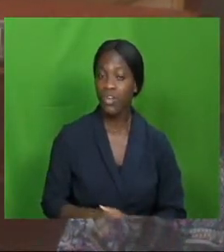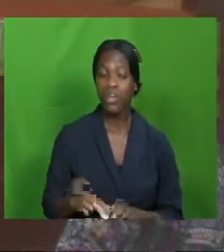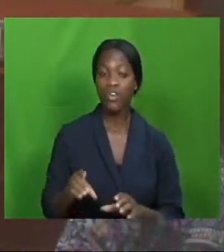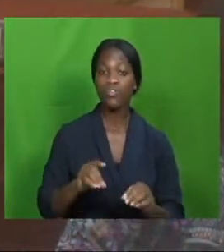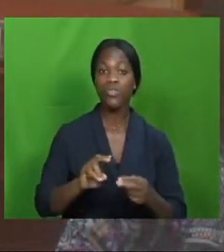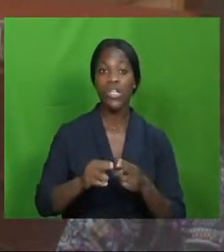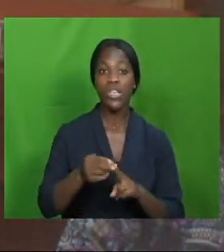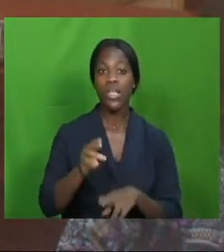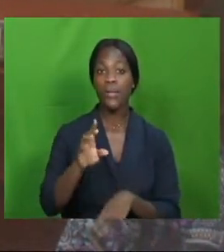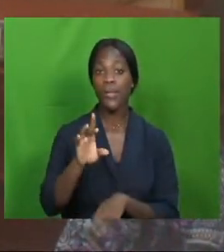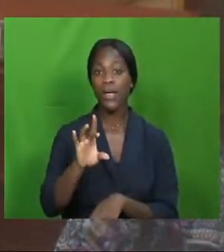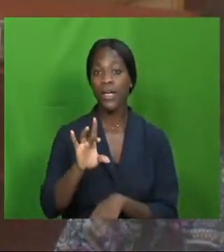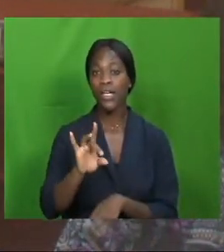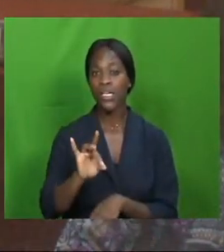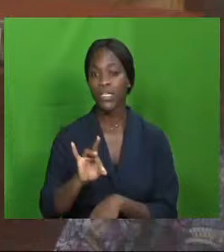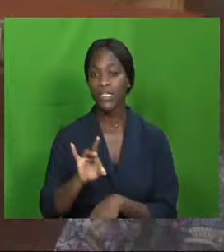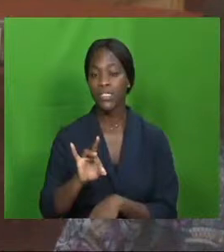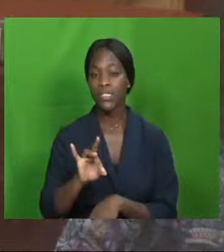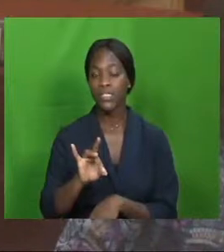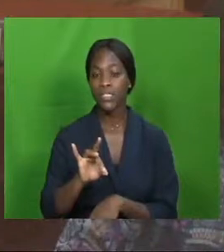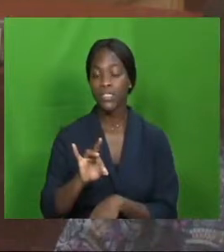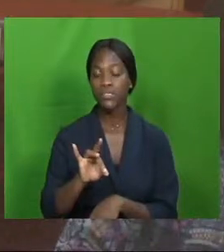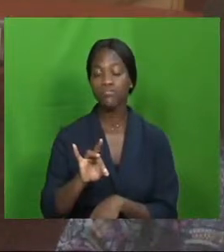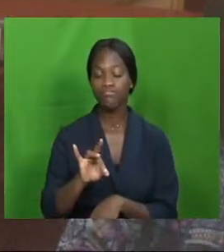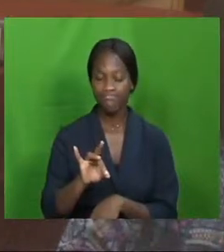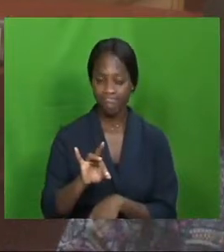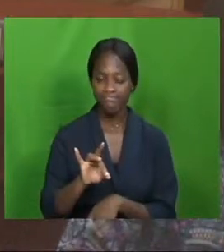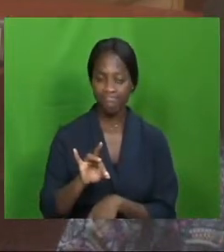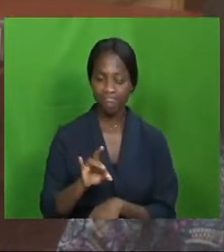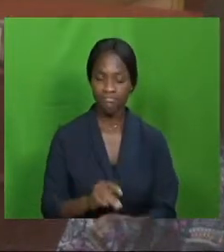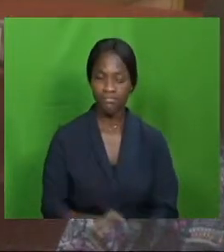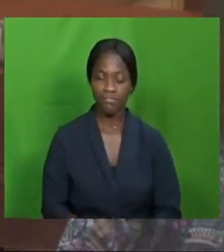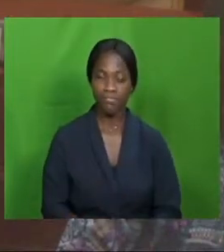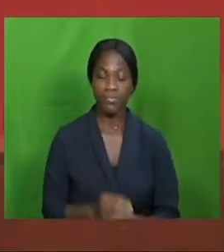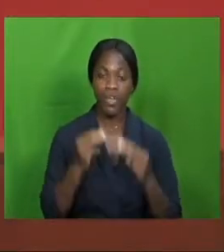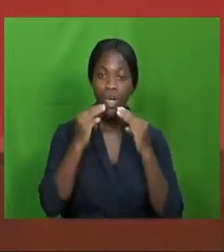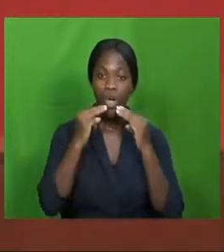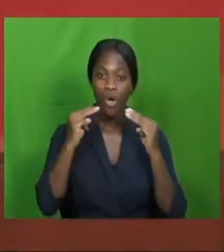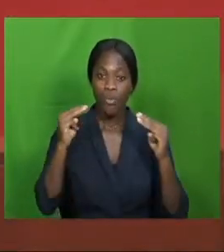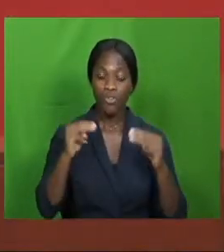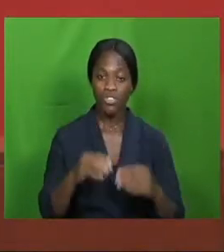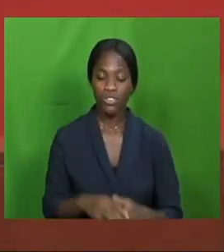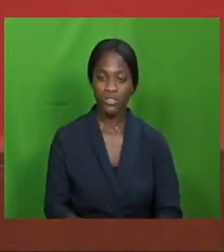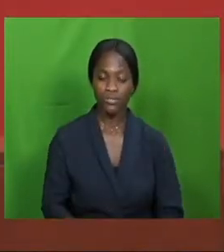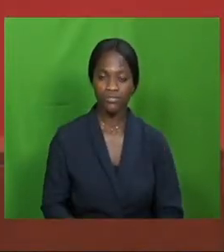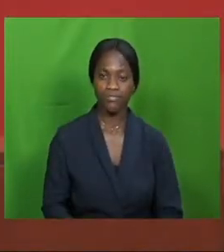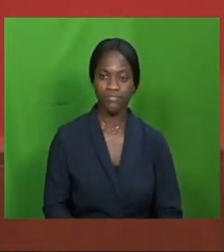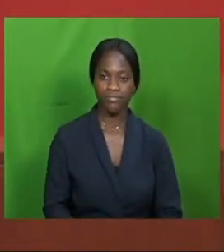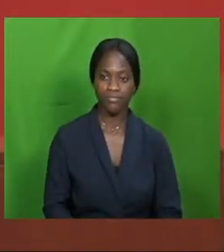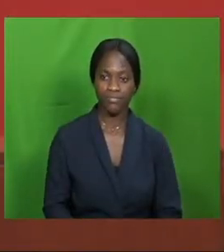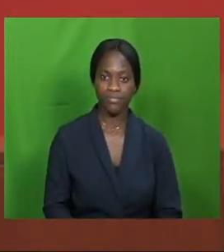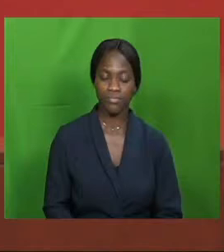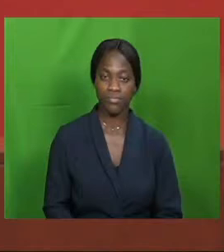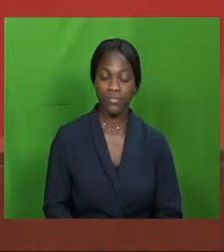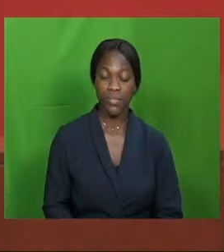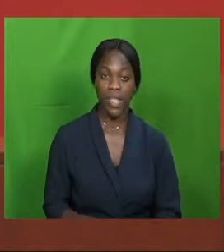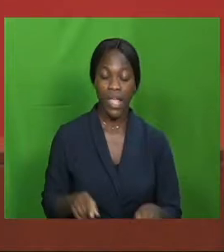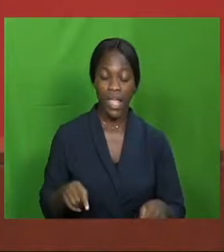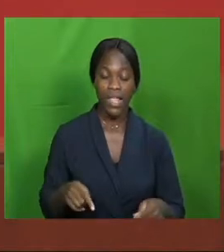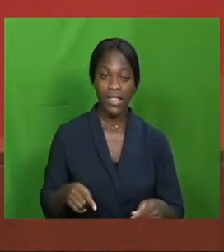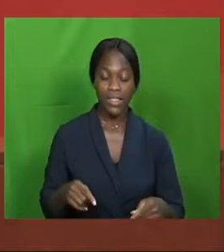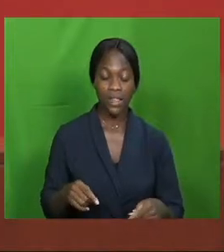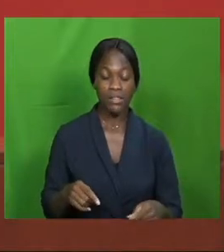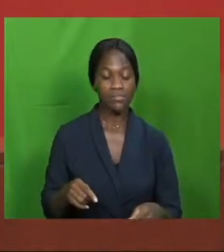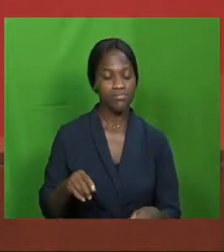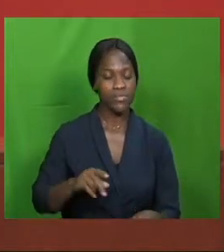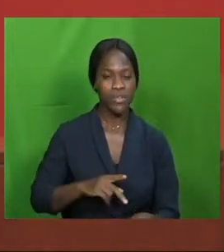8. page 3. Yes. Straight to item 8. Motion that this Honorable House adopt the report